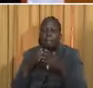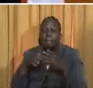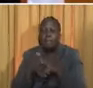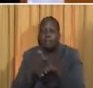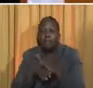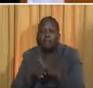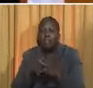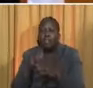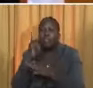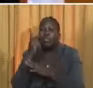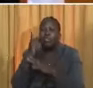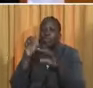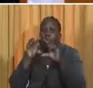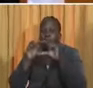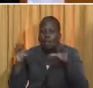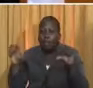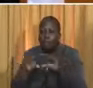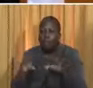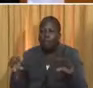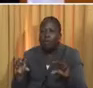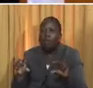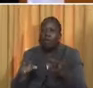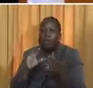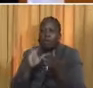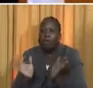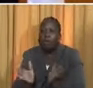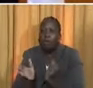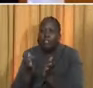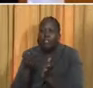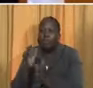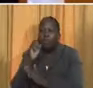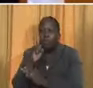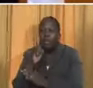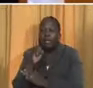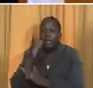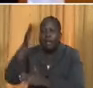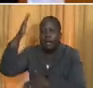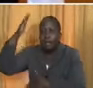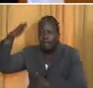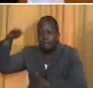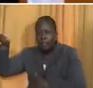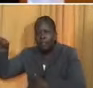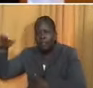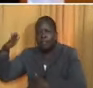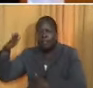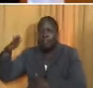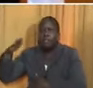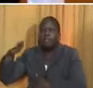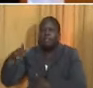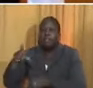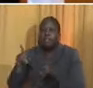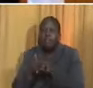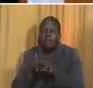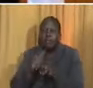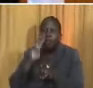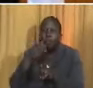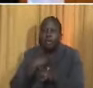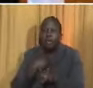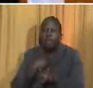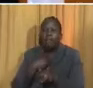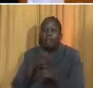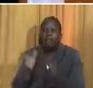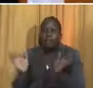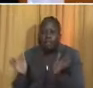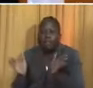levels, that is the promoters on the one hand, county assemblies and parliament on the other, there was sufficient